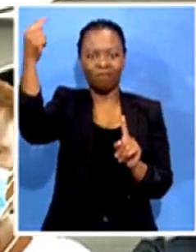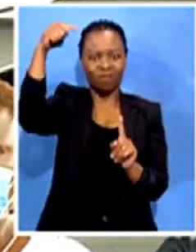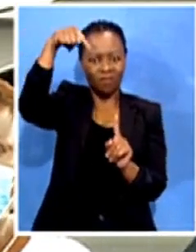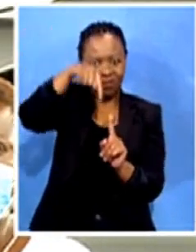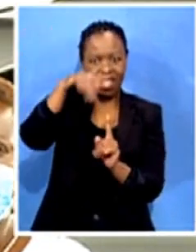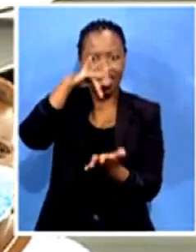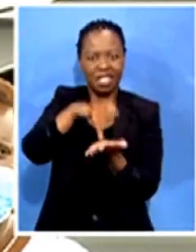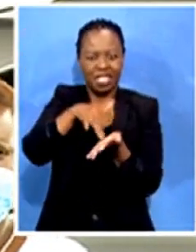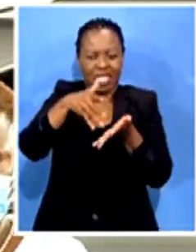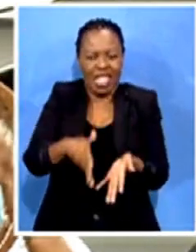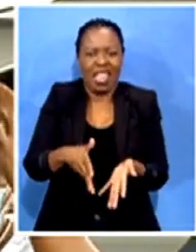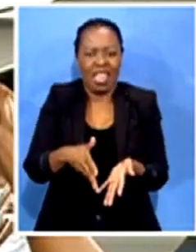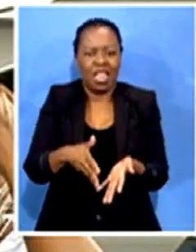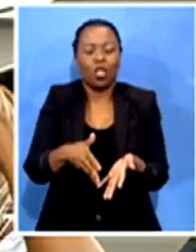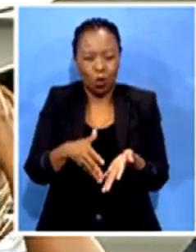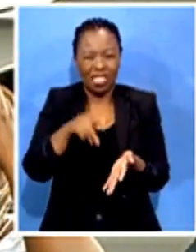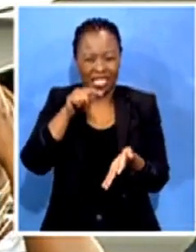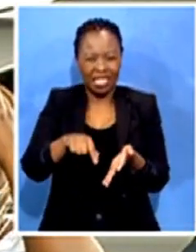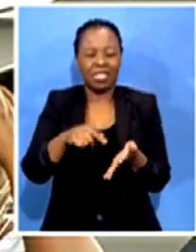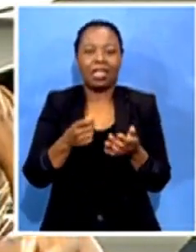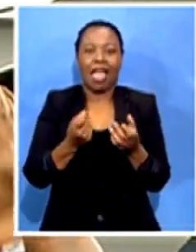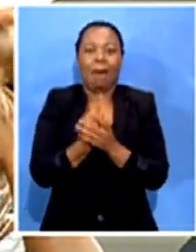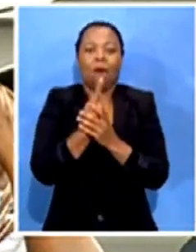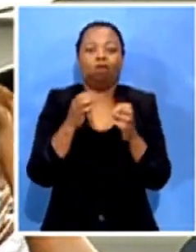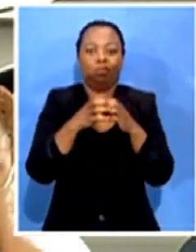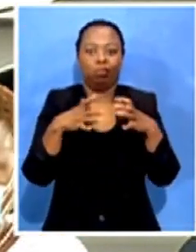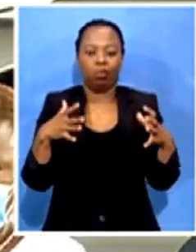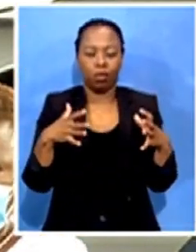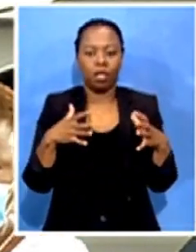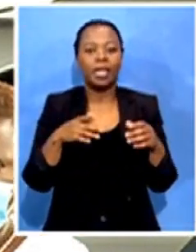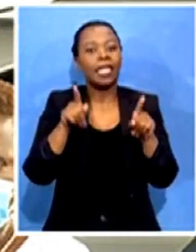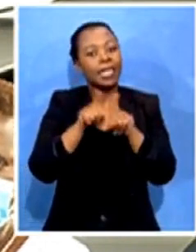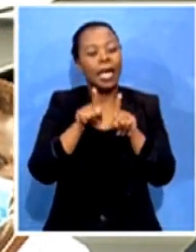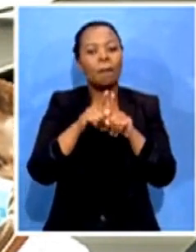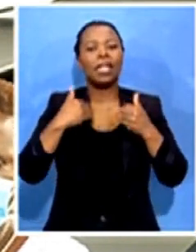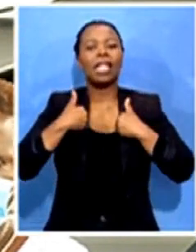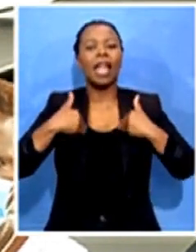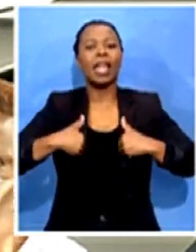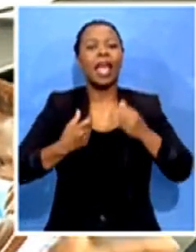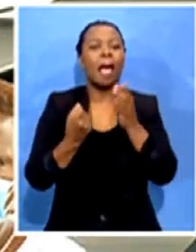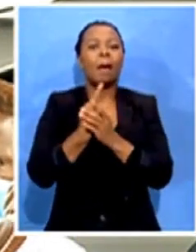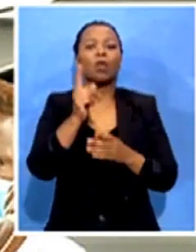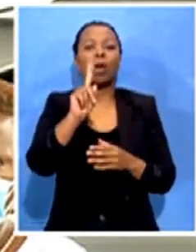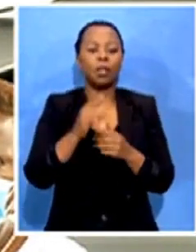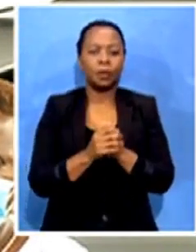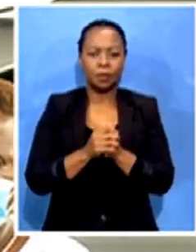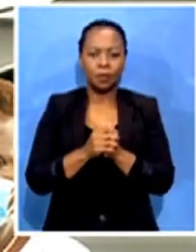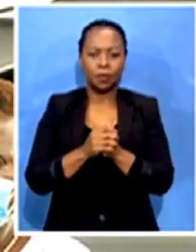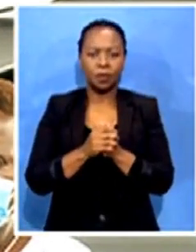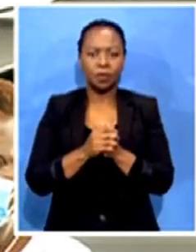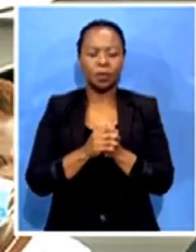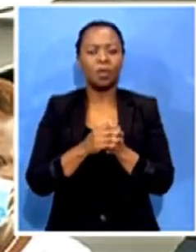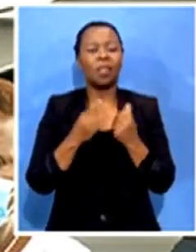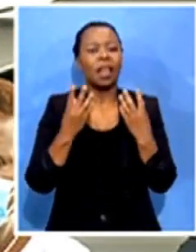happened Sunday, where we had a large number of people arriving at the